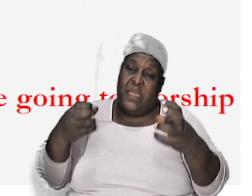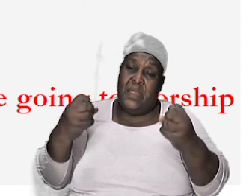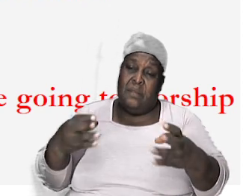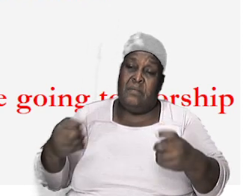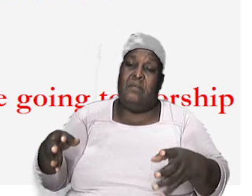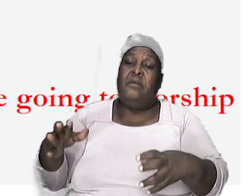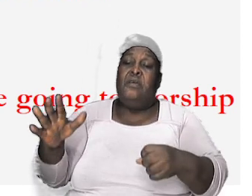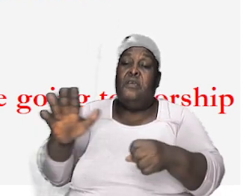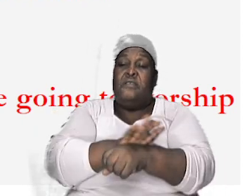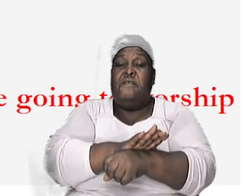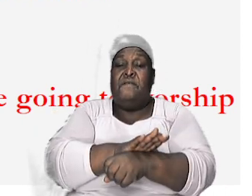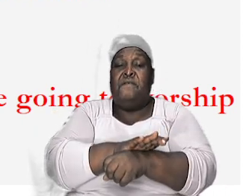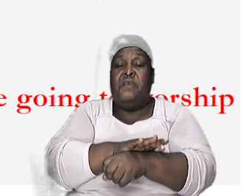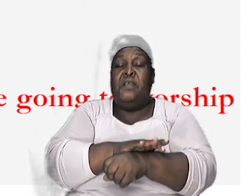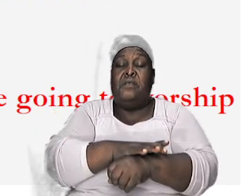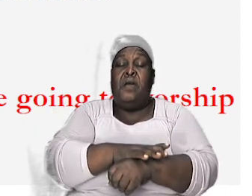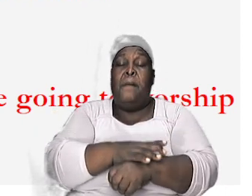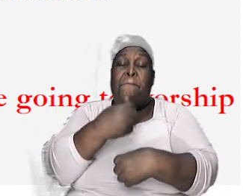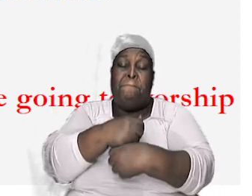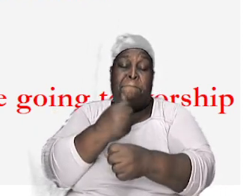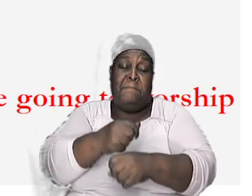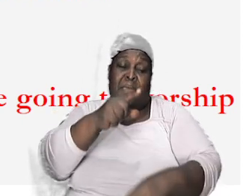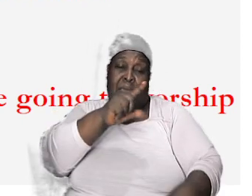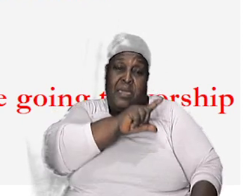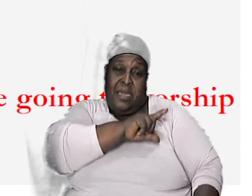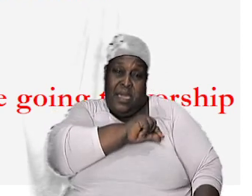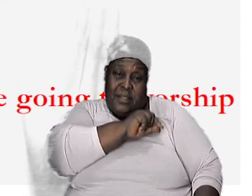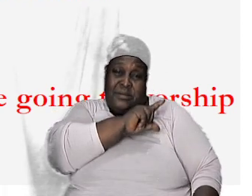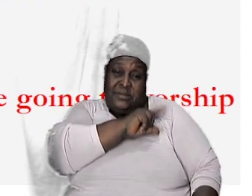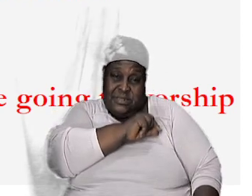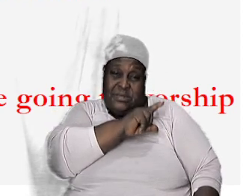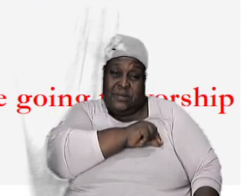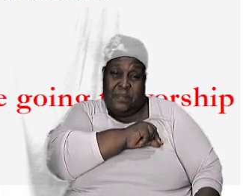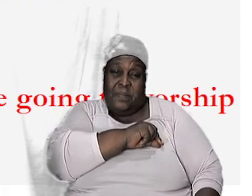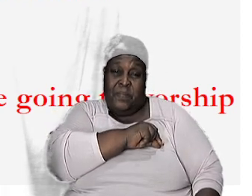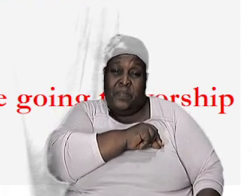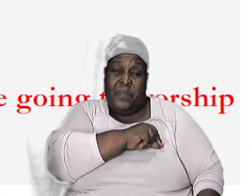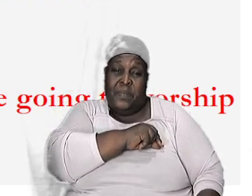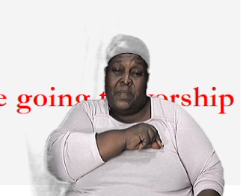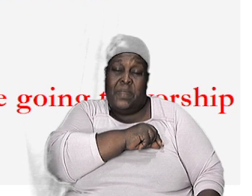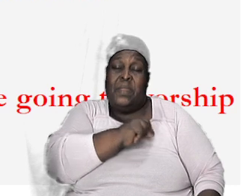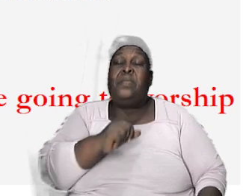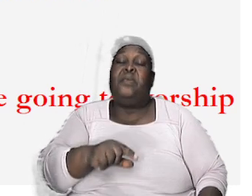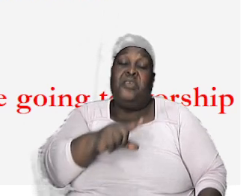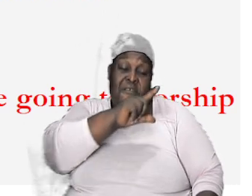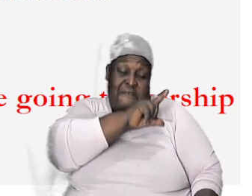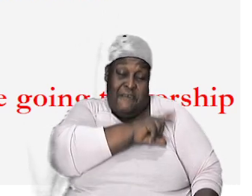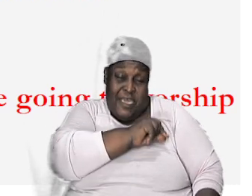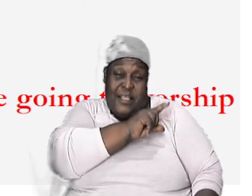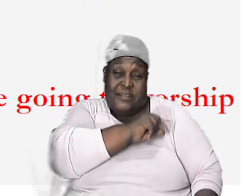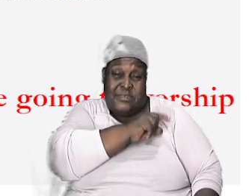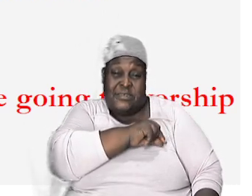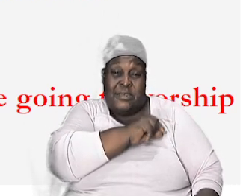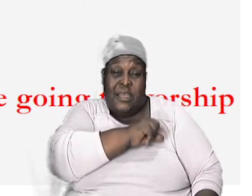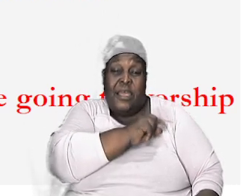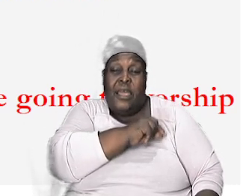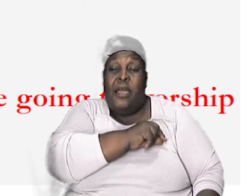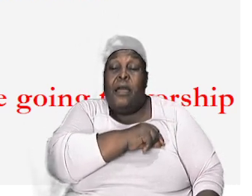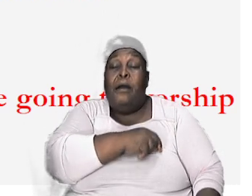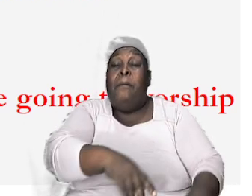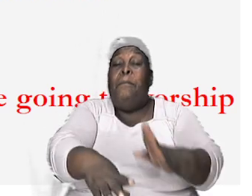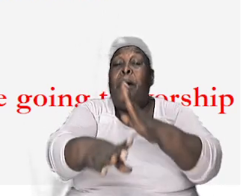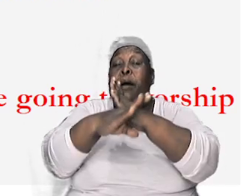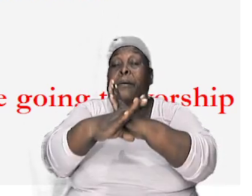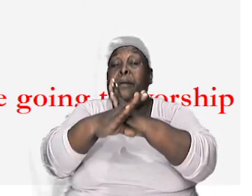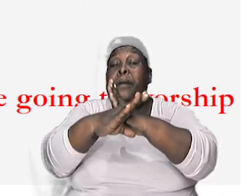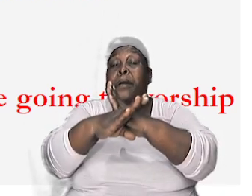will cause guilt. Amen. And we did say last week that guilt creates a barrier between